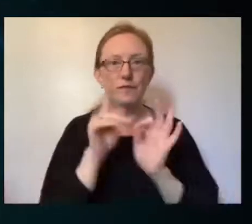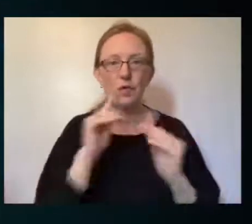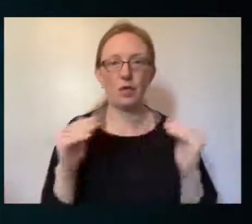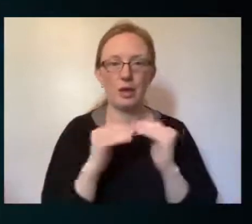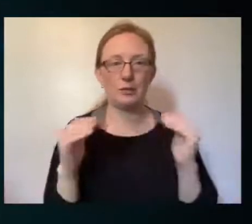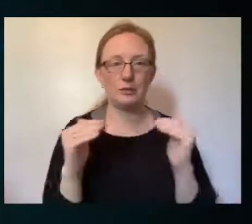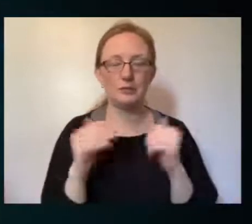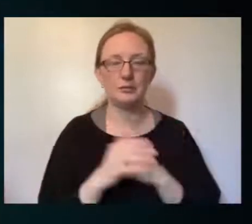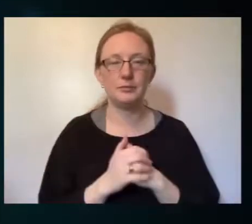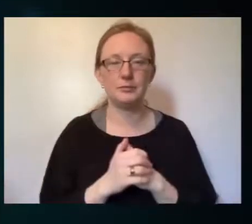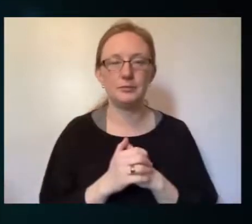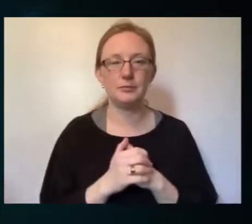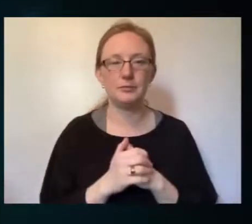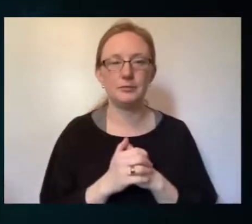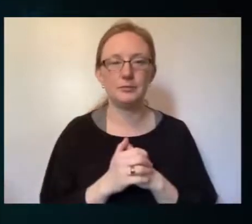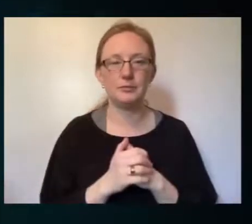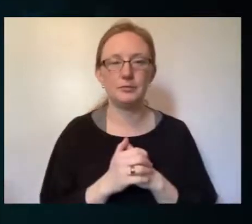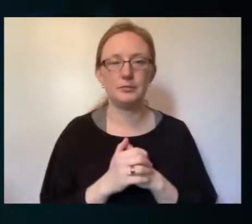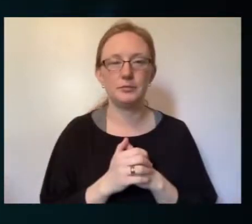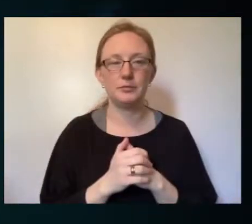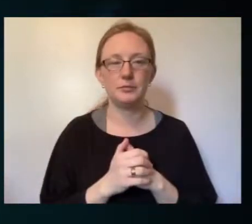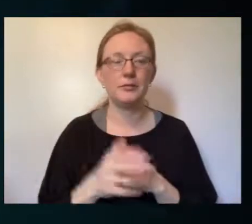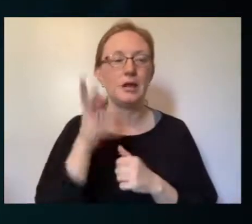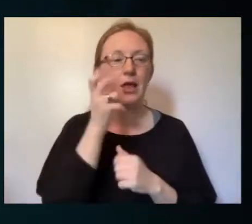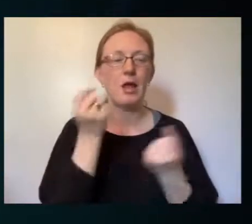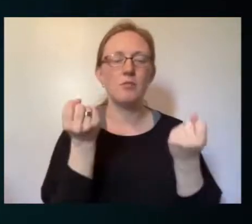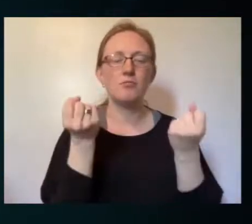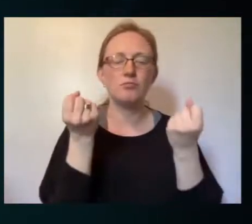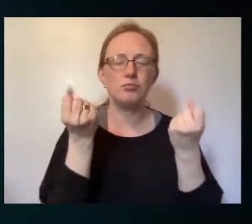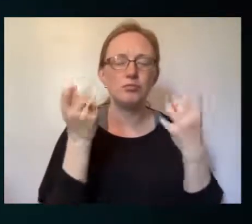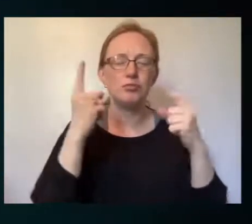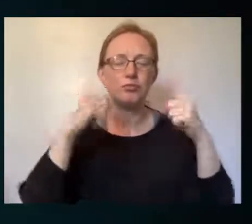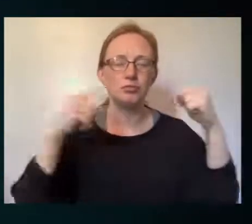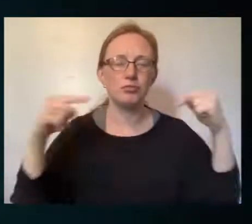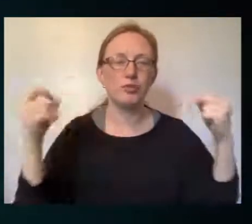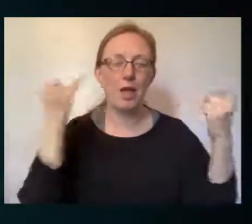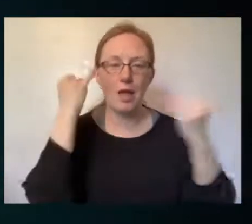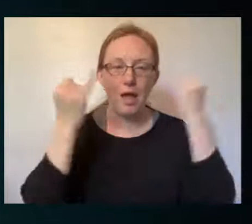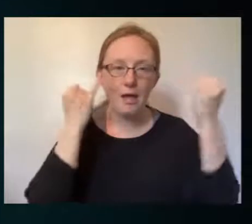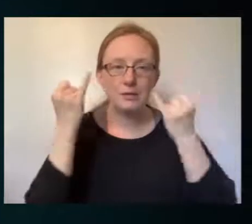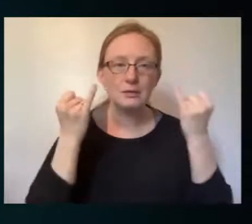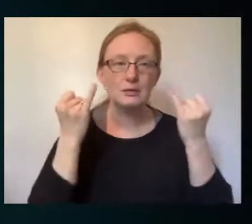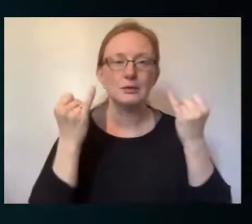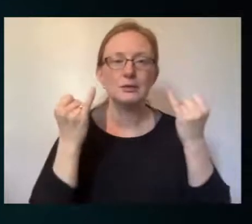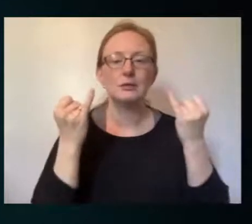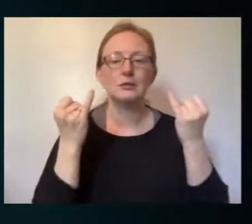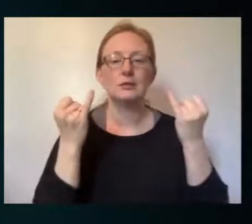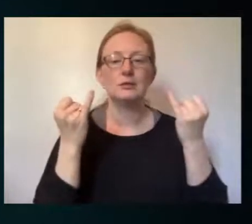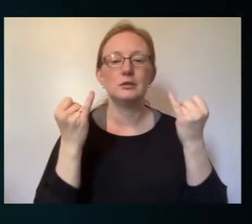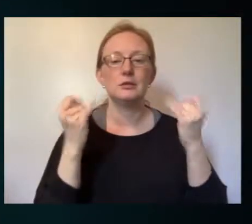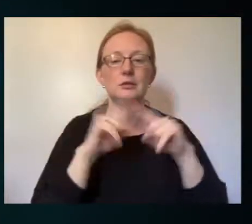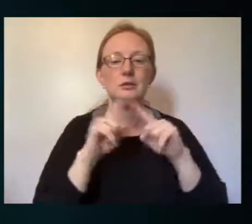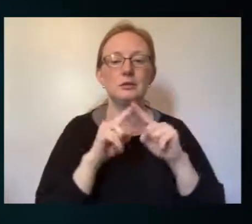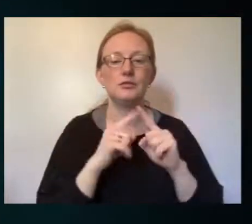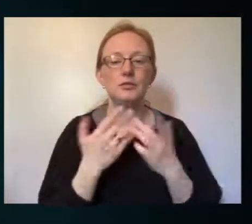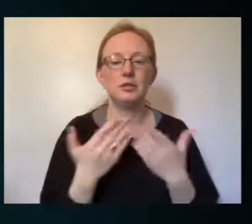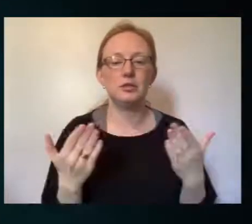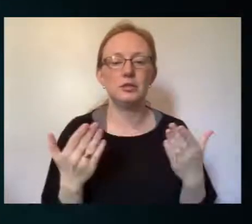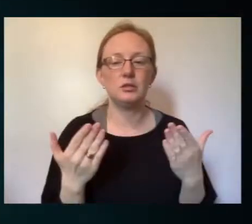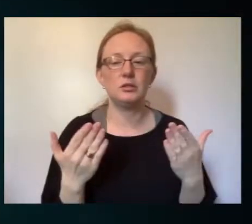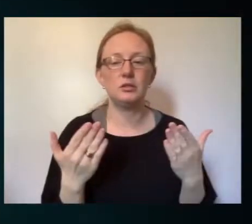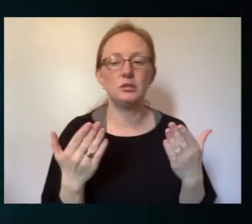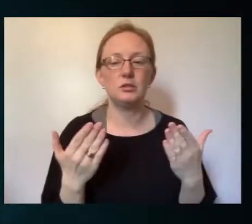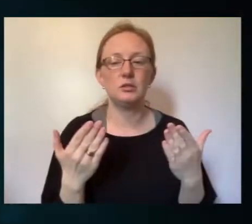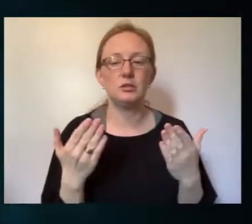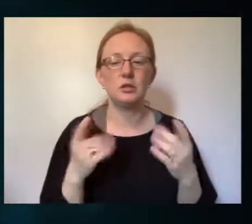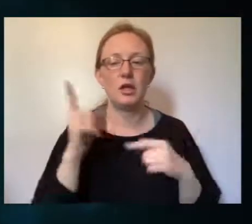also really like hearing about all the different ideas that people have, you know, in the chat and in previous meetings that